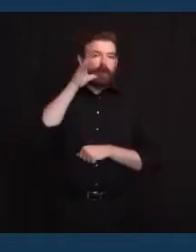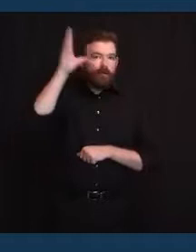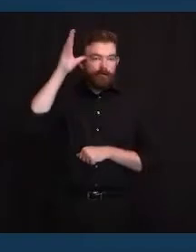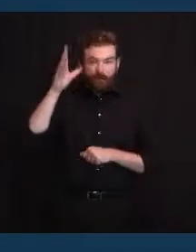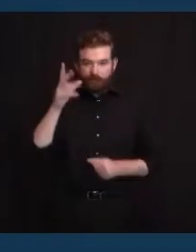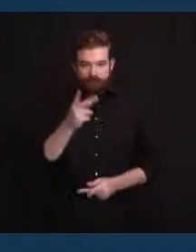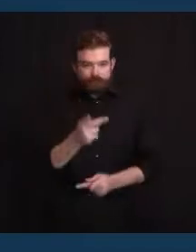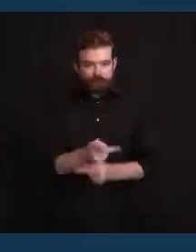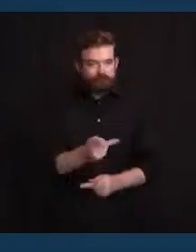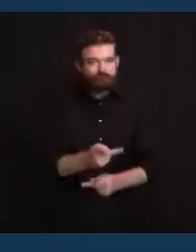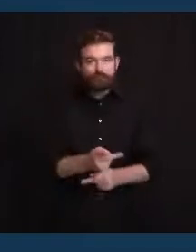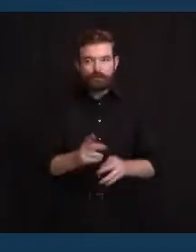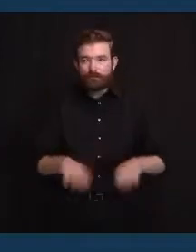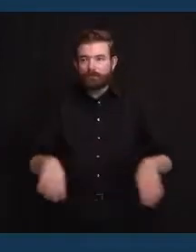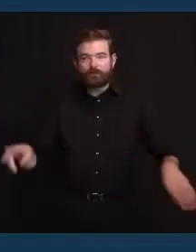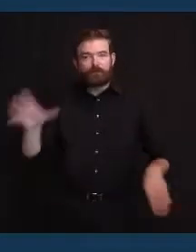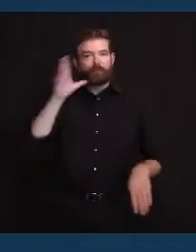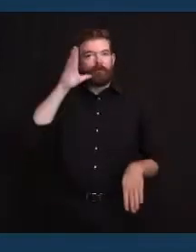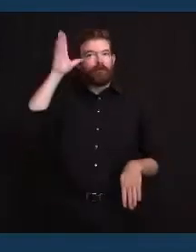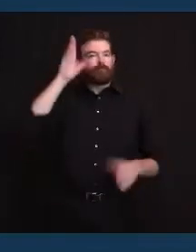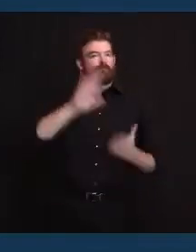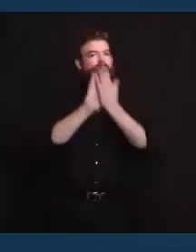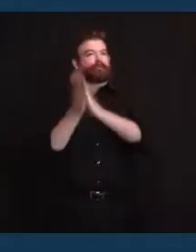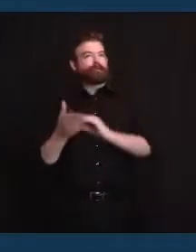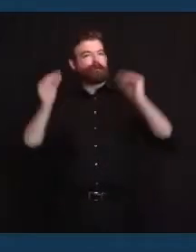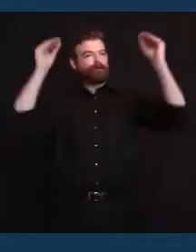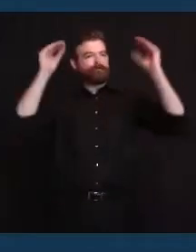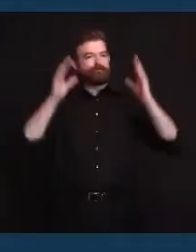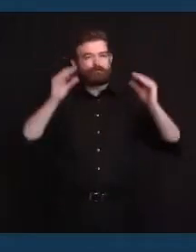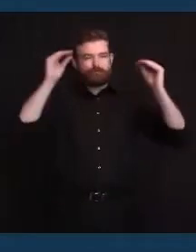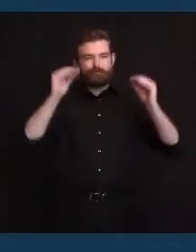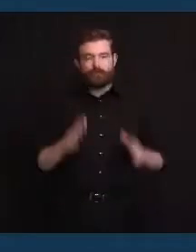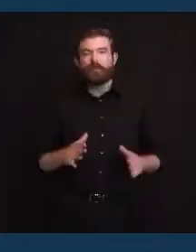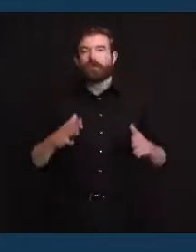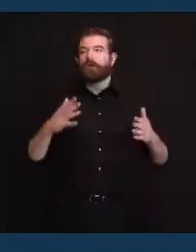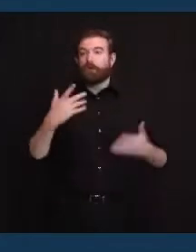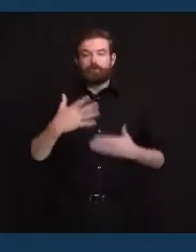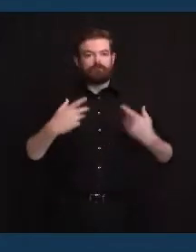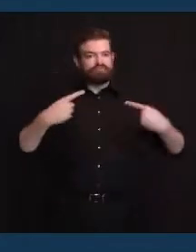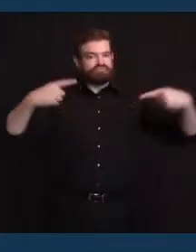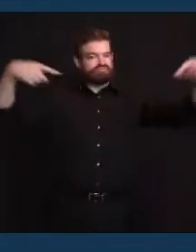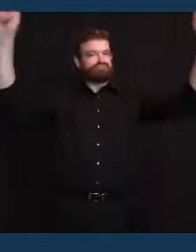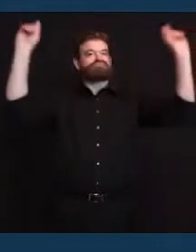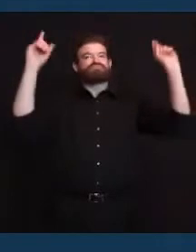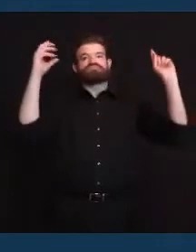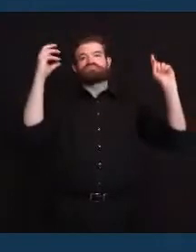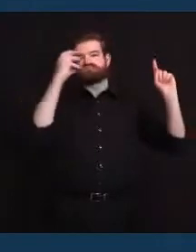year behind us, our focus turns to what will be an equally unprecedented start to the